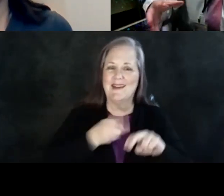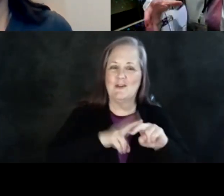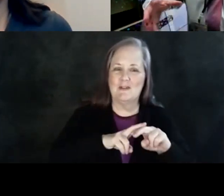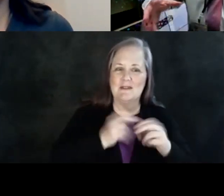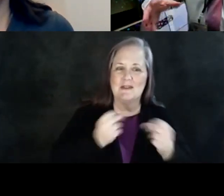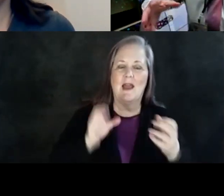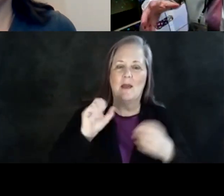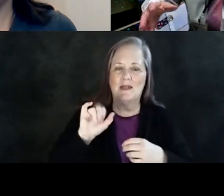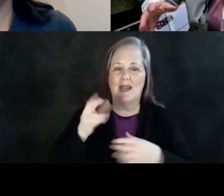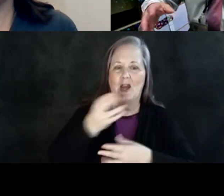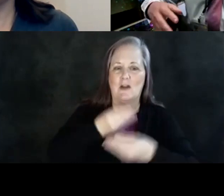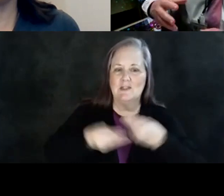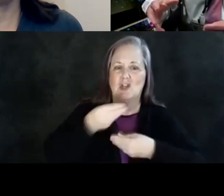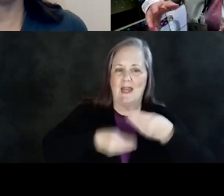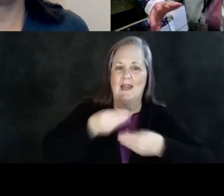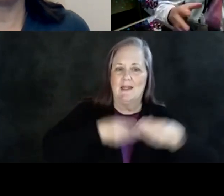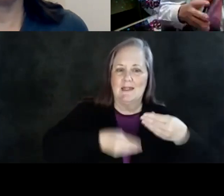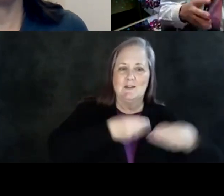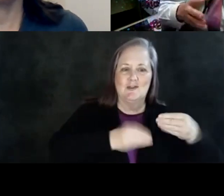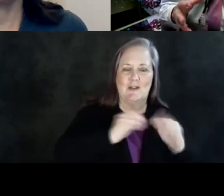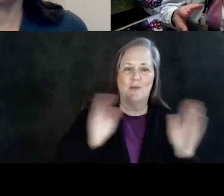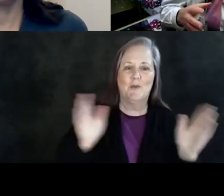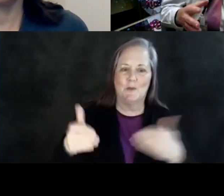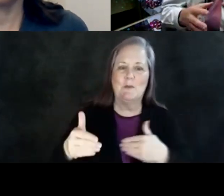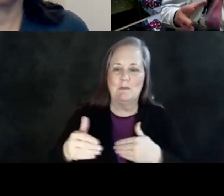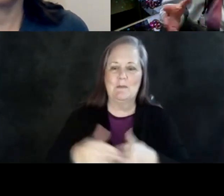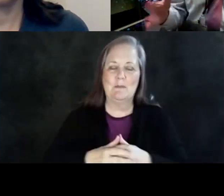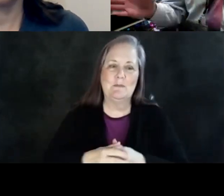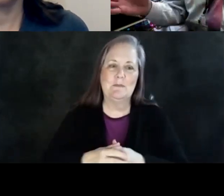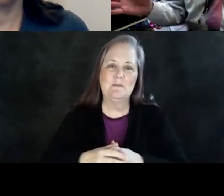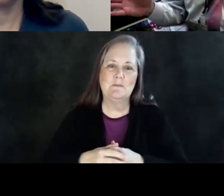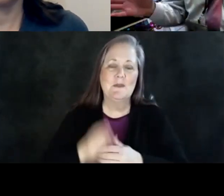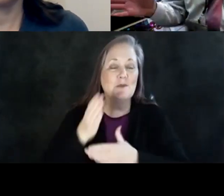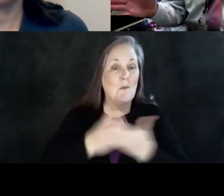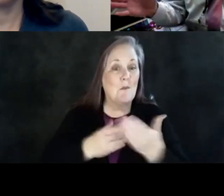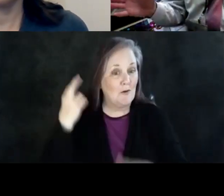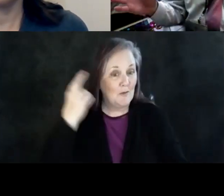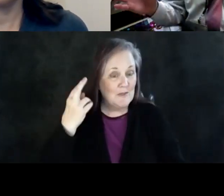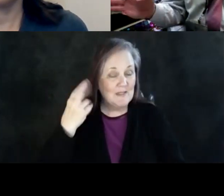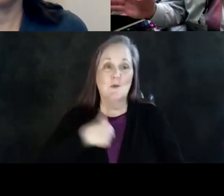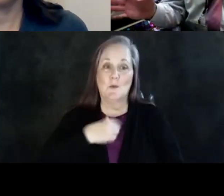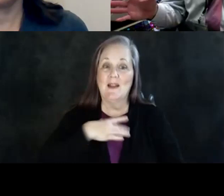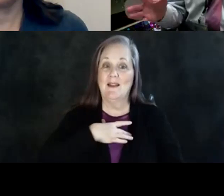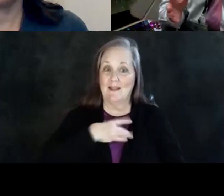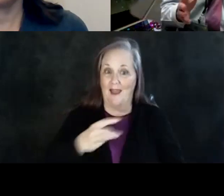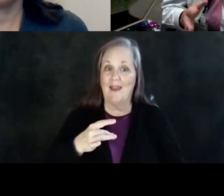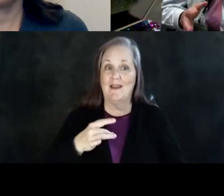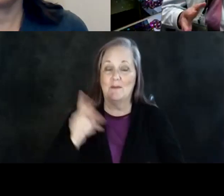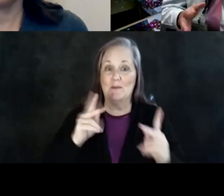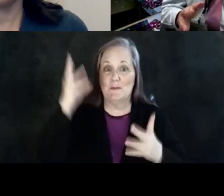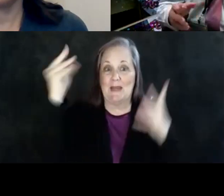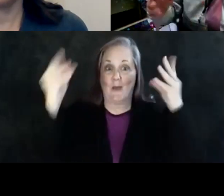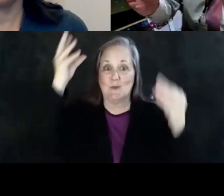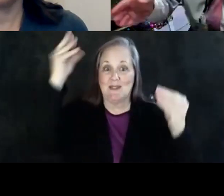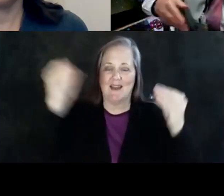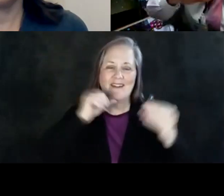number of air exchanges in the room. So, so part of the reason that we like people being outside as